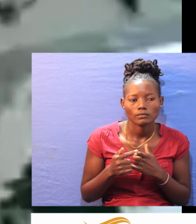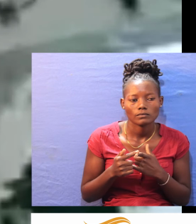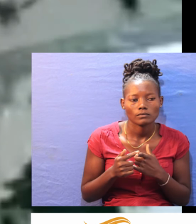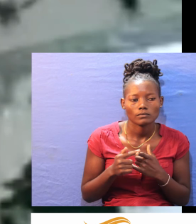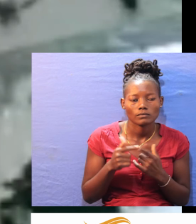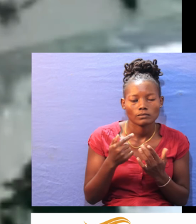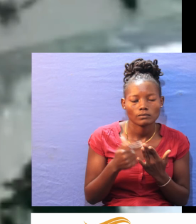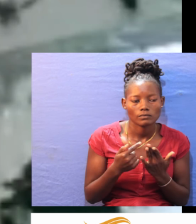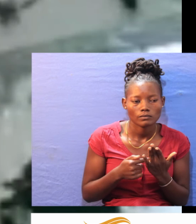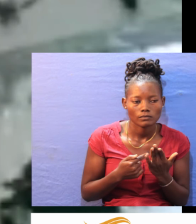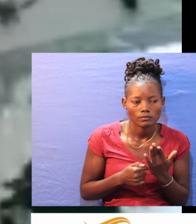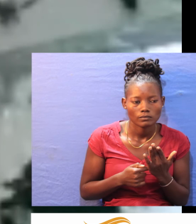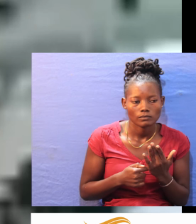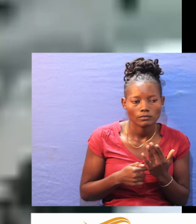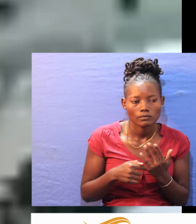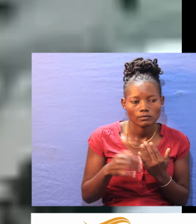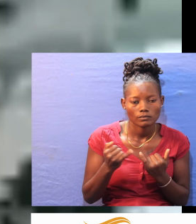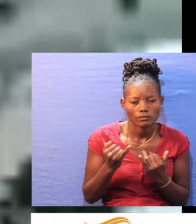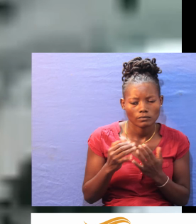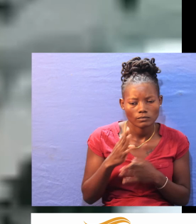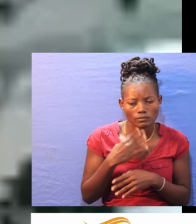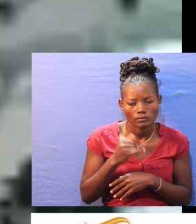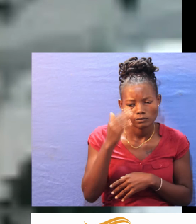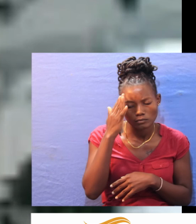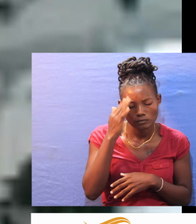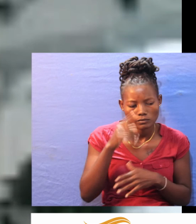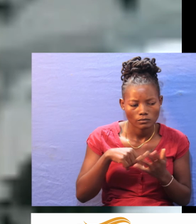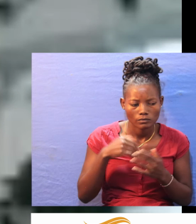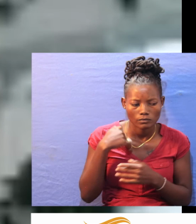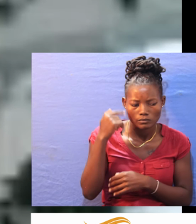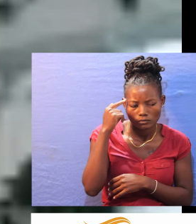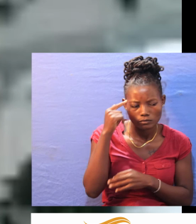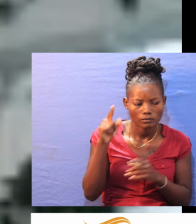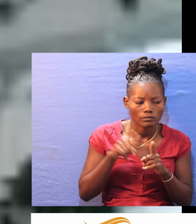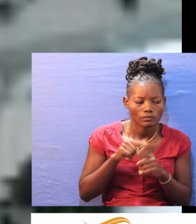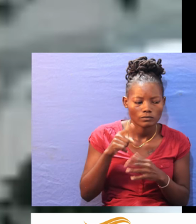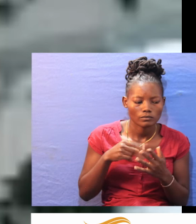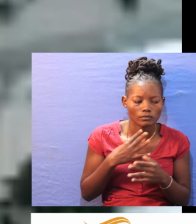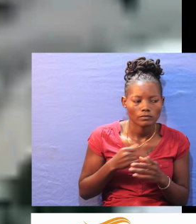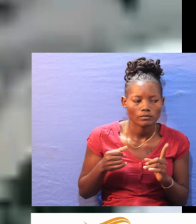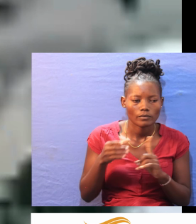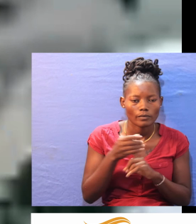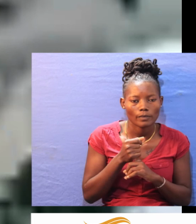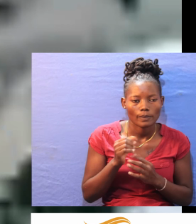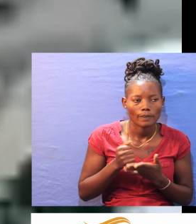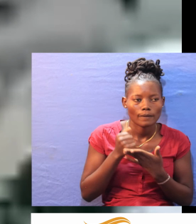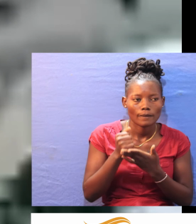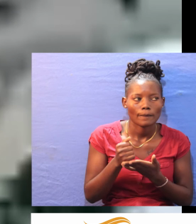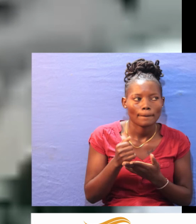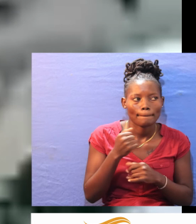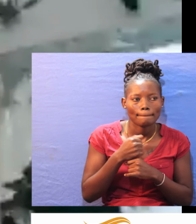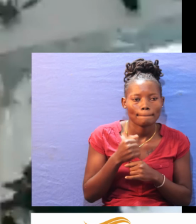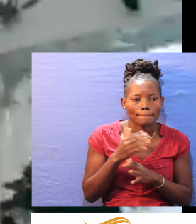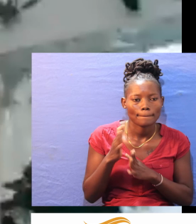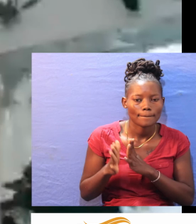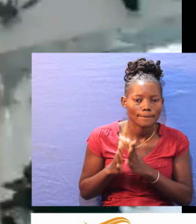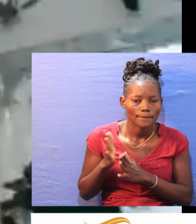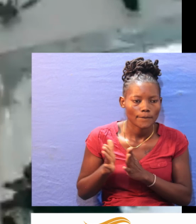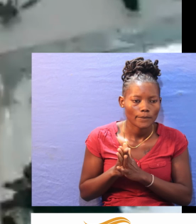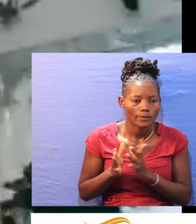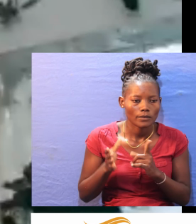is sitting down with me, wants to know what I think, what I want to achieve, and he's helping me work a plan to achieve